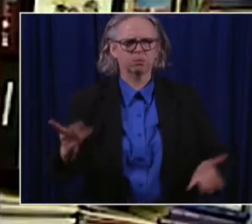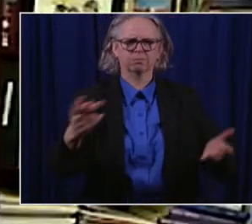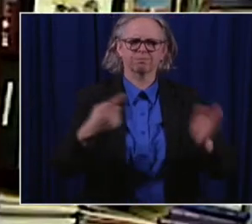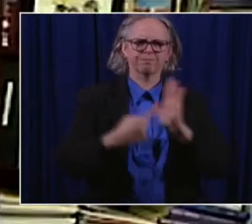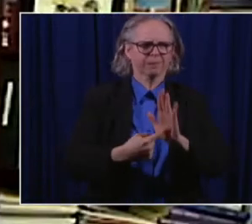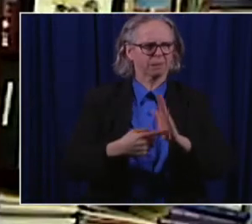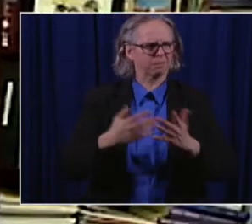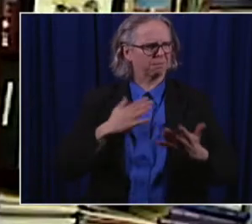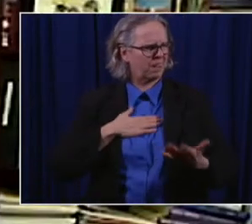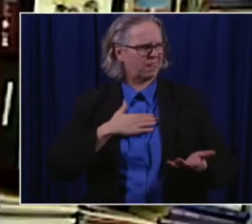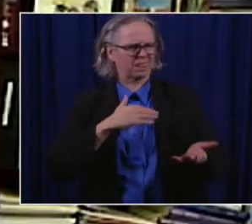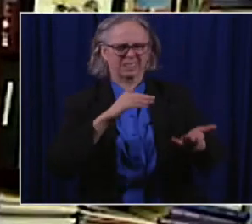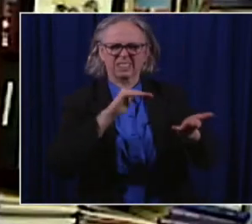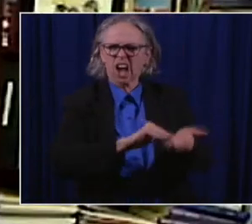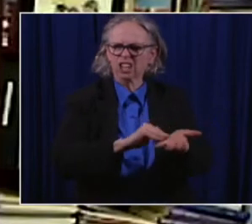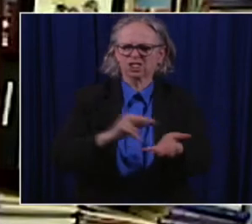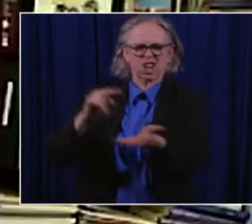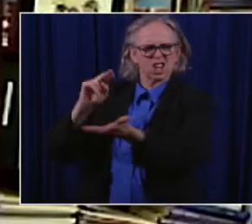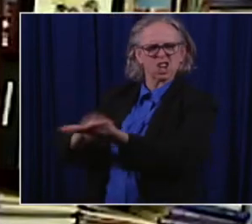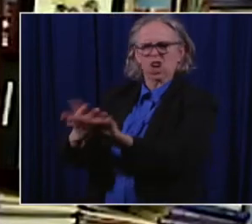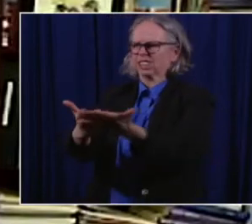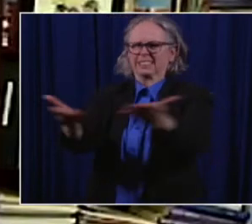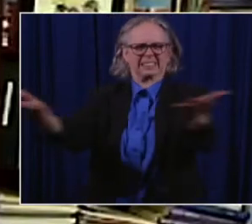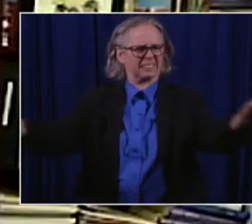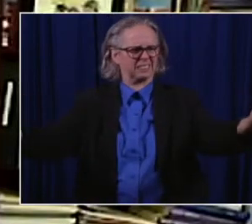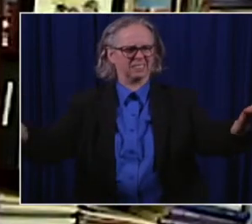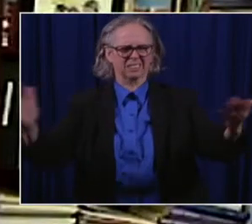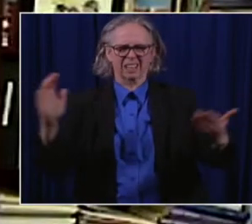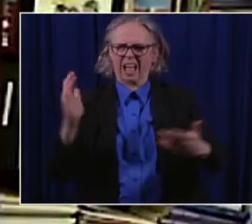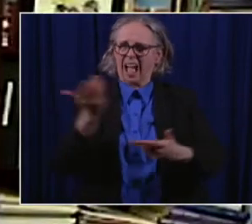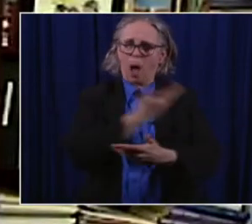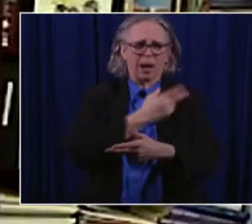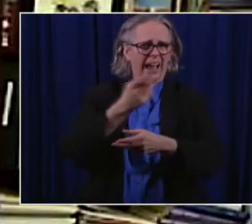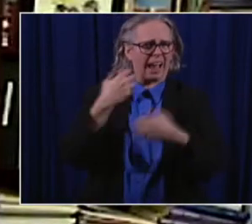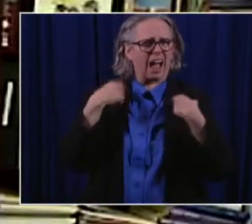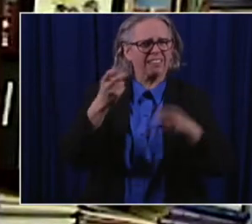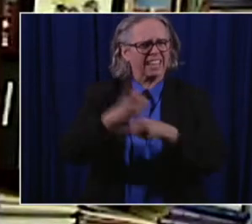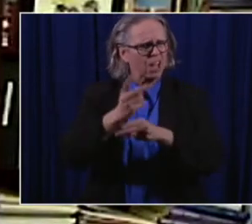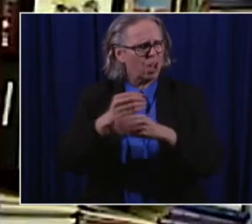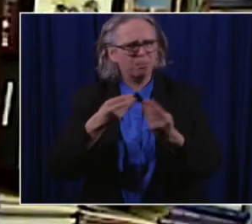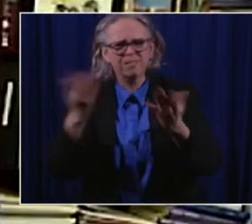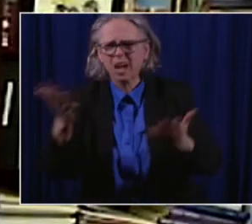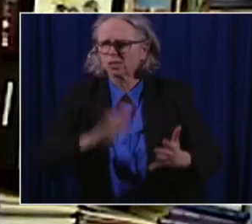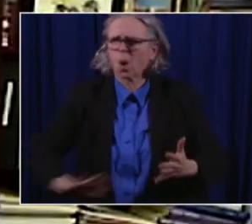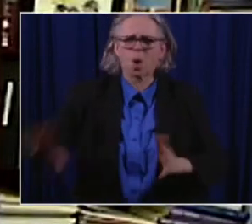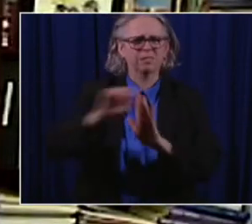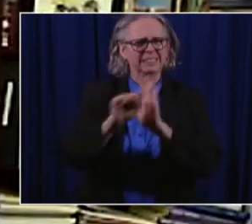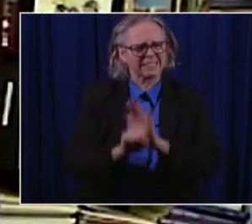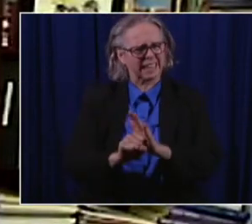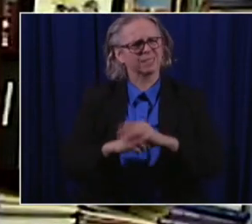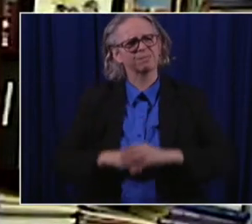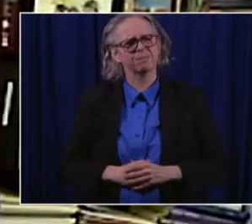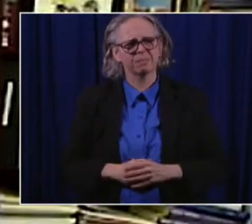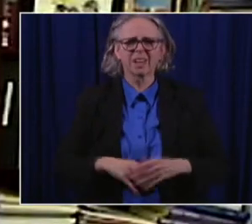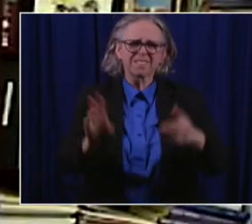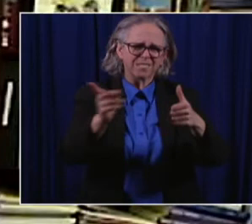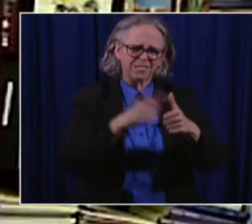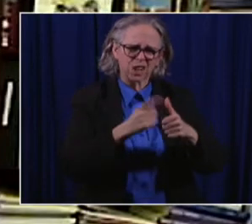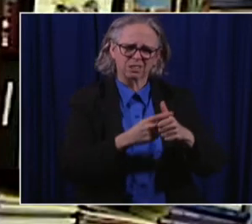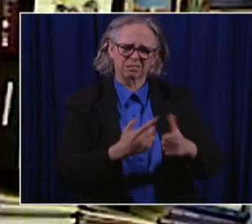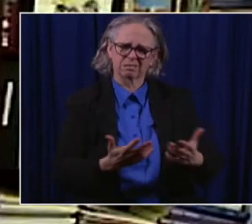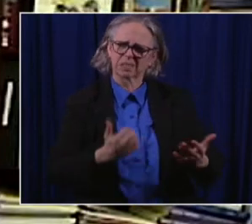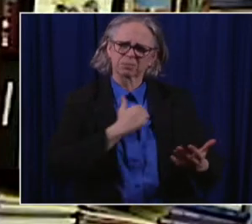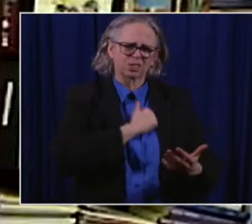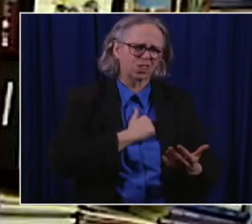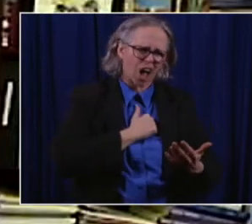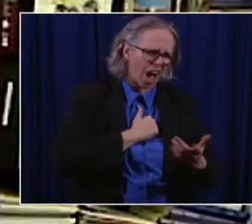respiratory therapists, all healthcare providers around the state. First, we say I'm so sorry for your loss that you started the press conference